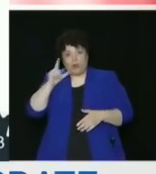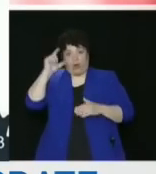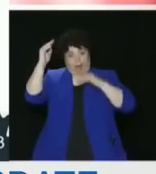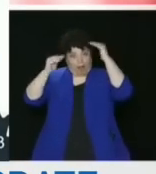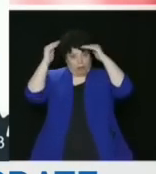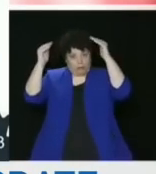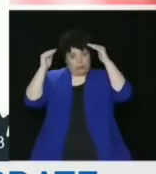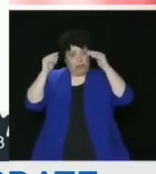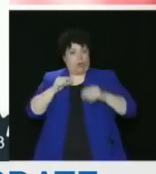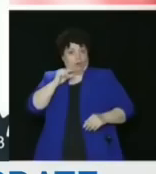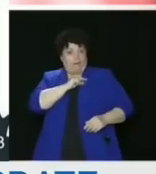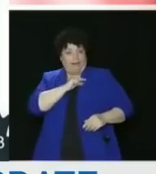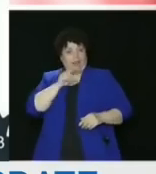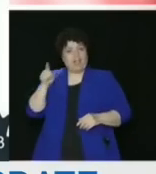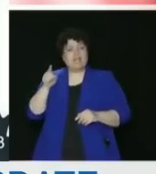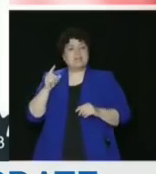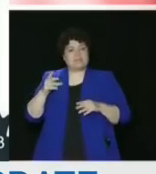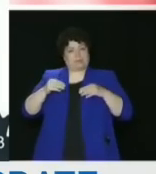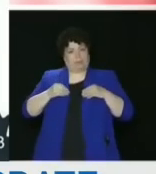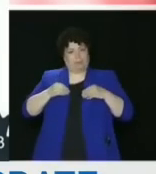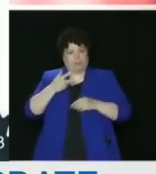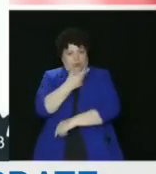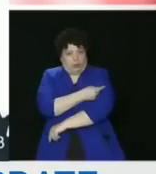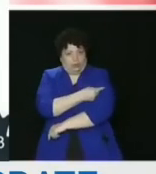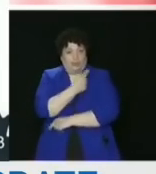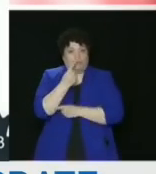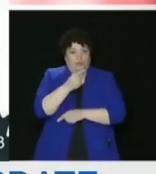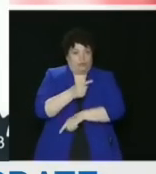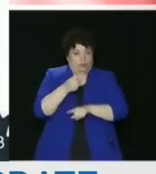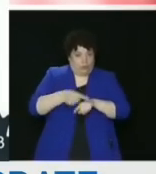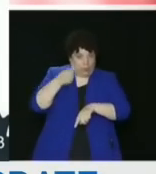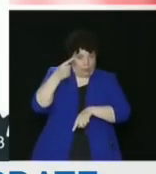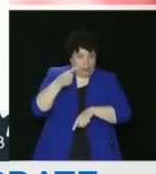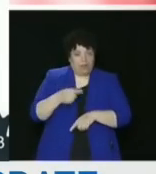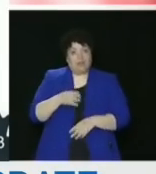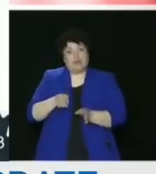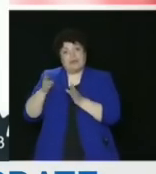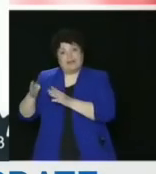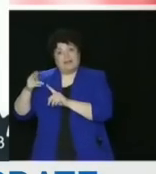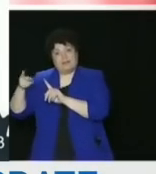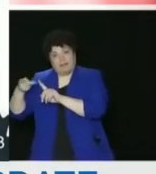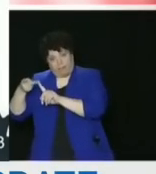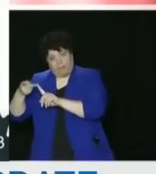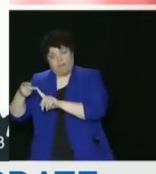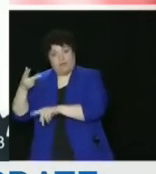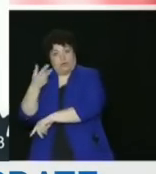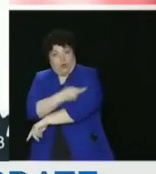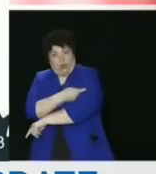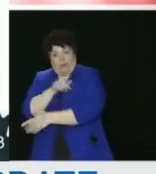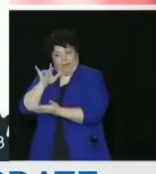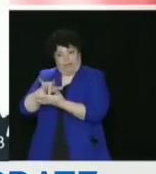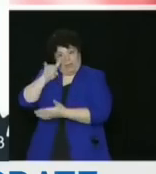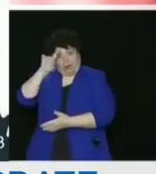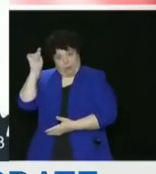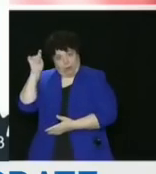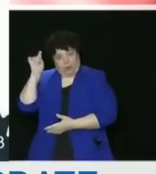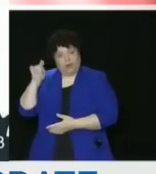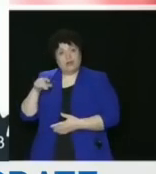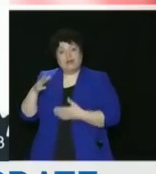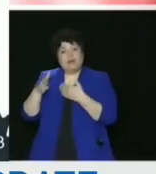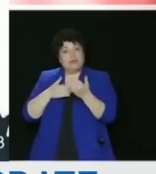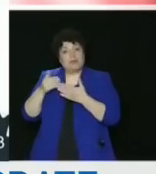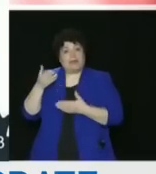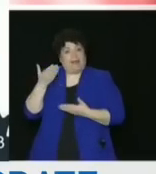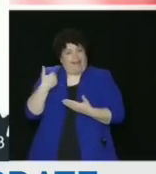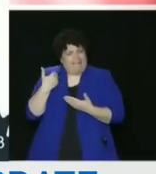adults are vaccinated with their first dose, and 20% with their second dose by mid-summer, despite the same